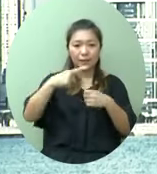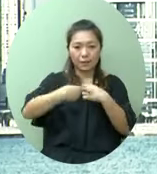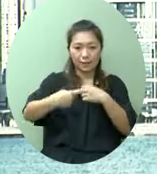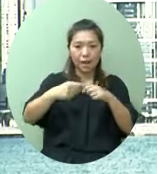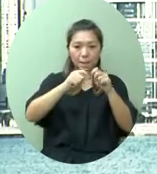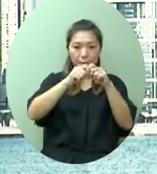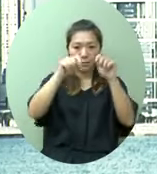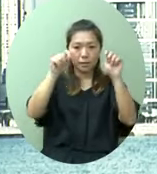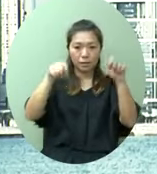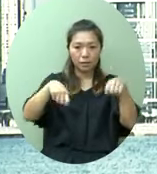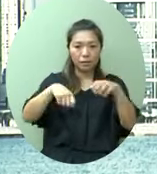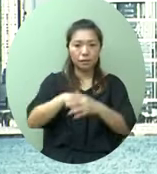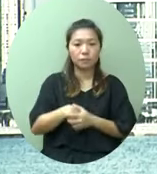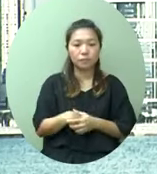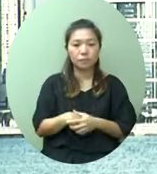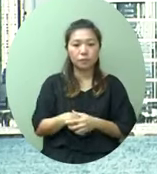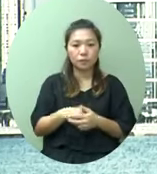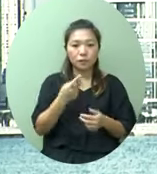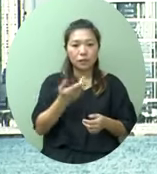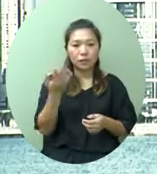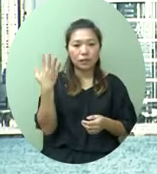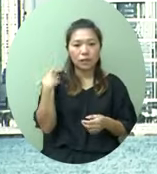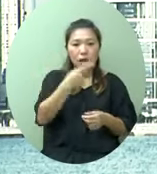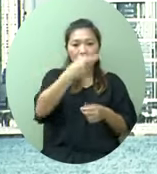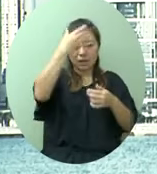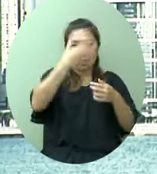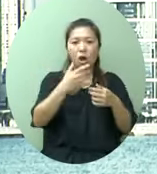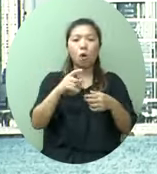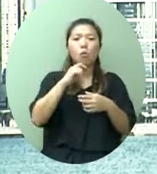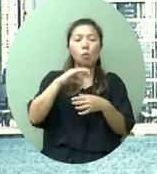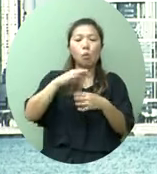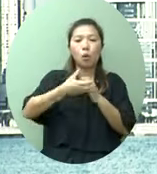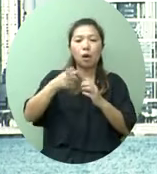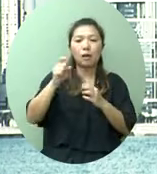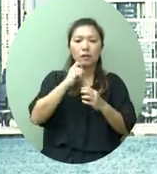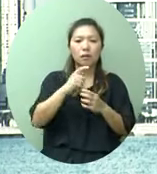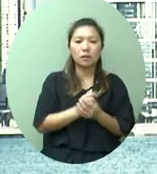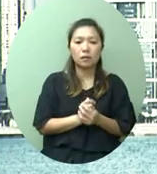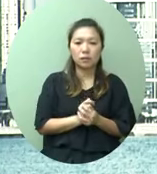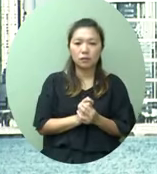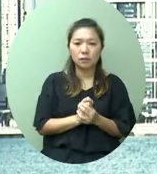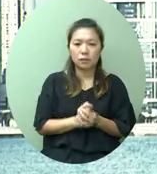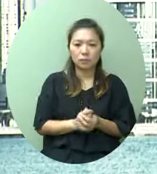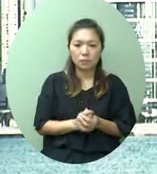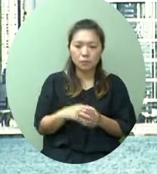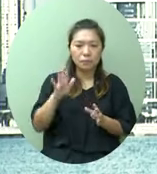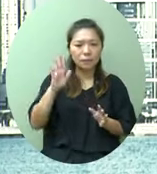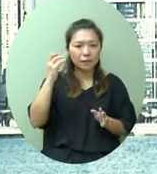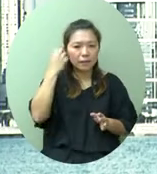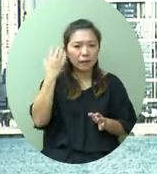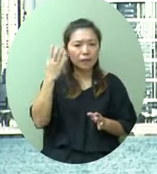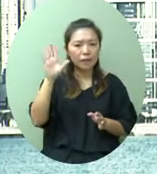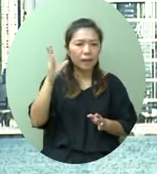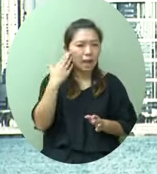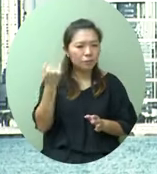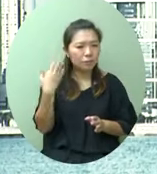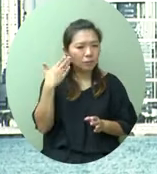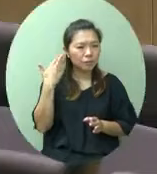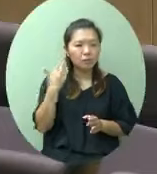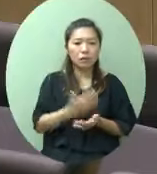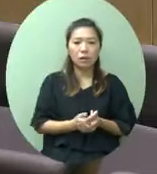Shame... Sorry, I can't hear you. You have to speak up. Okay, sure. My first question is, The Danish artist behind the Pillar of